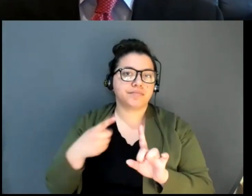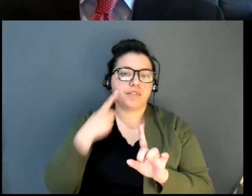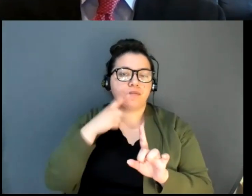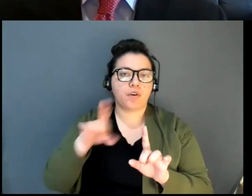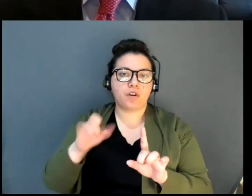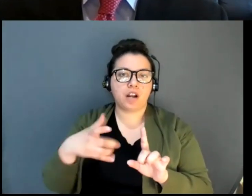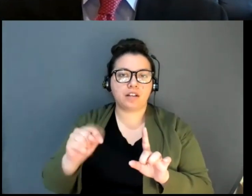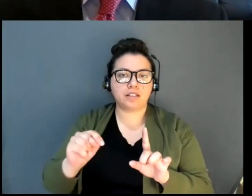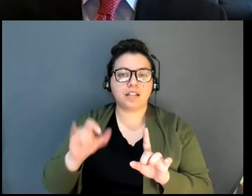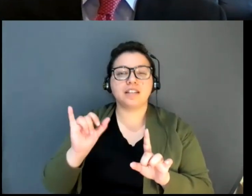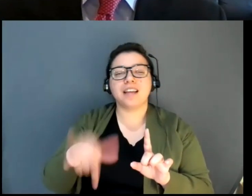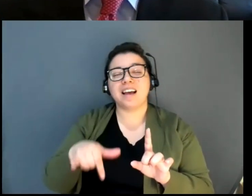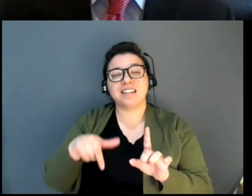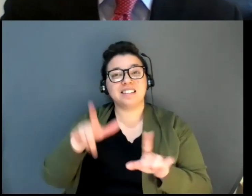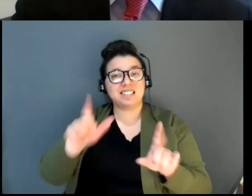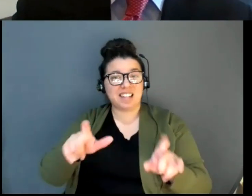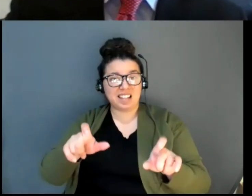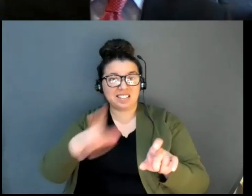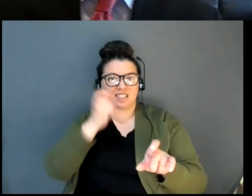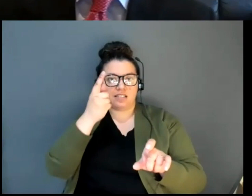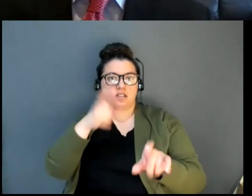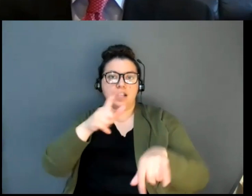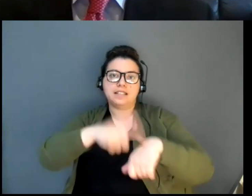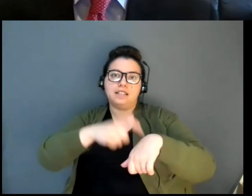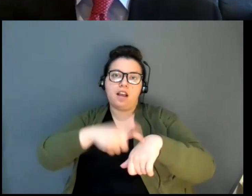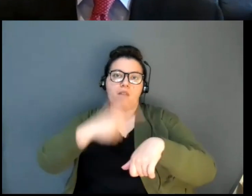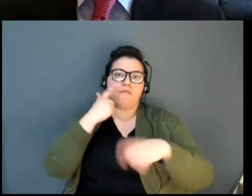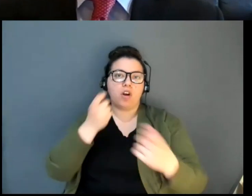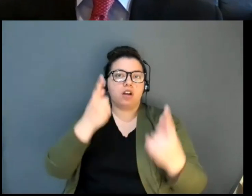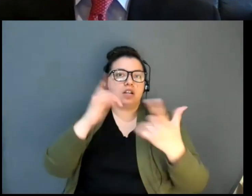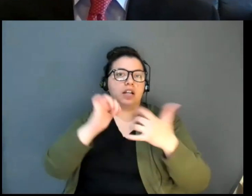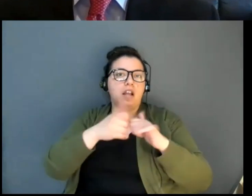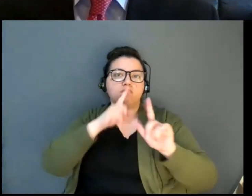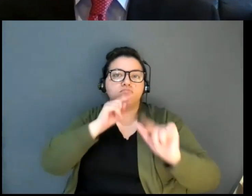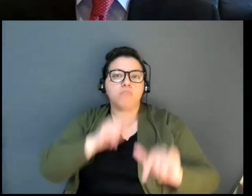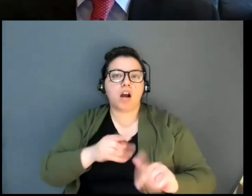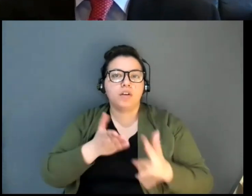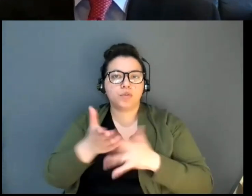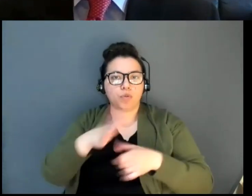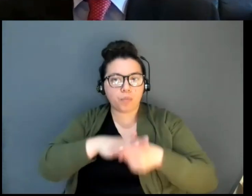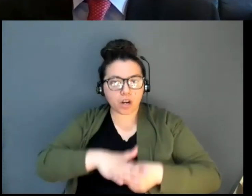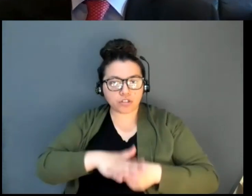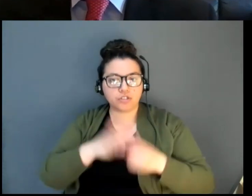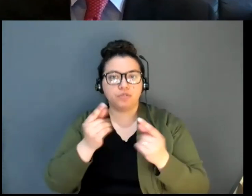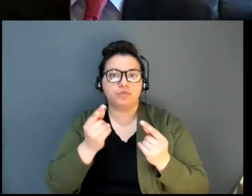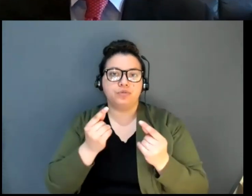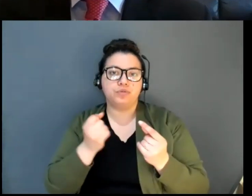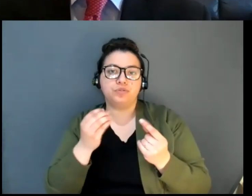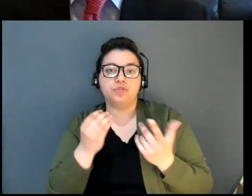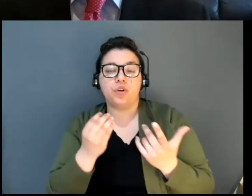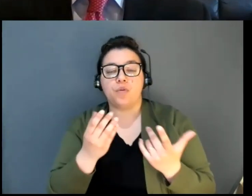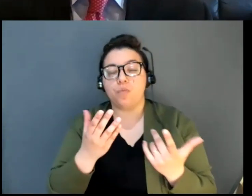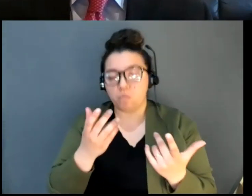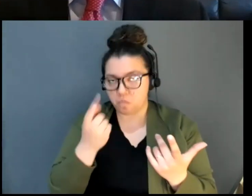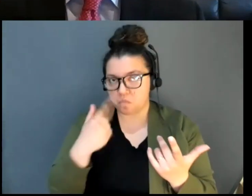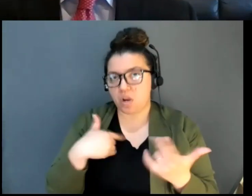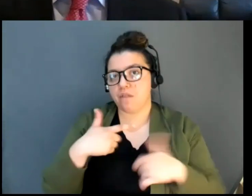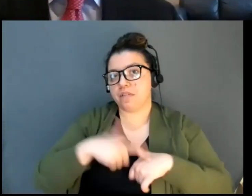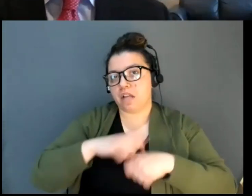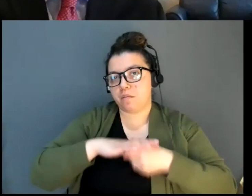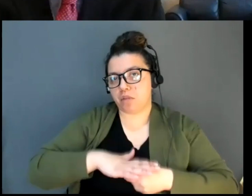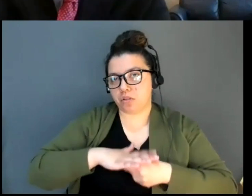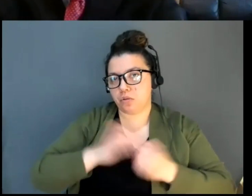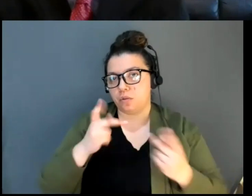you answer questions under pressure, which is part of the law thing, to be able to answer questions under some time pressure.